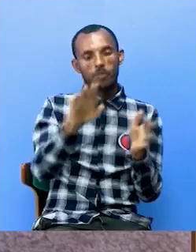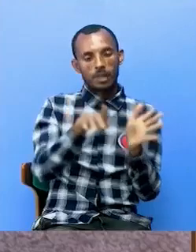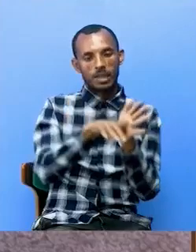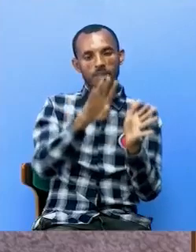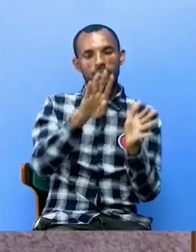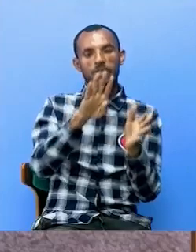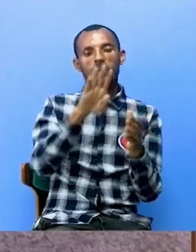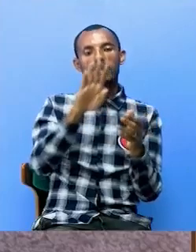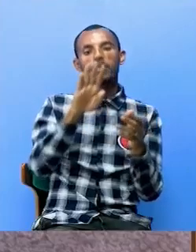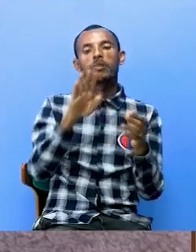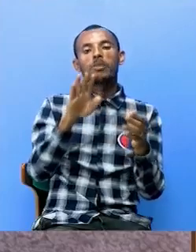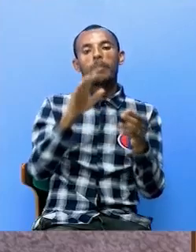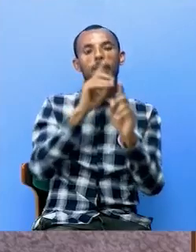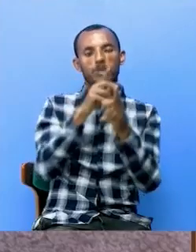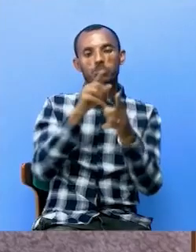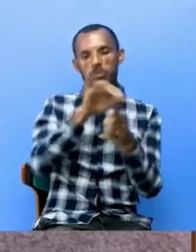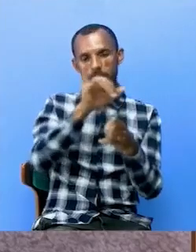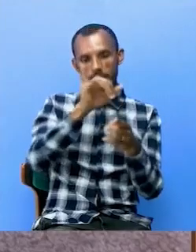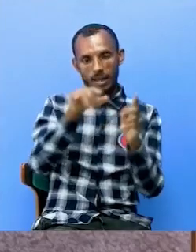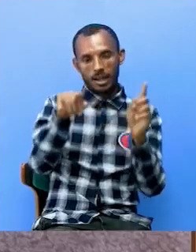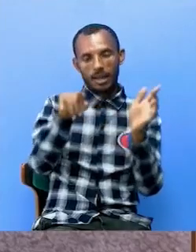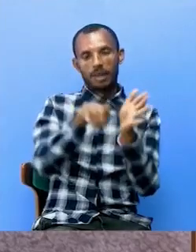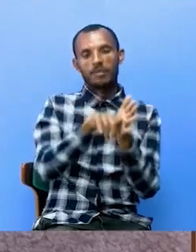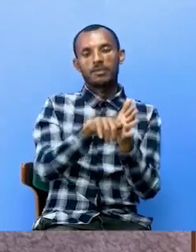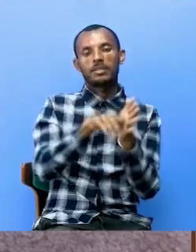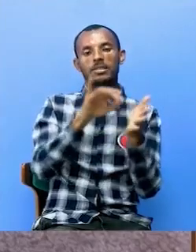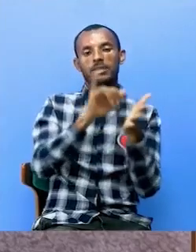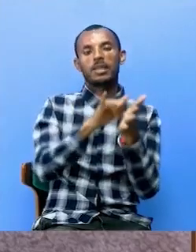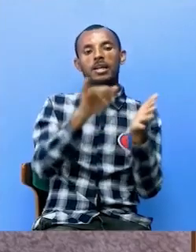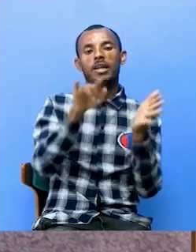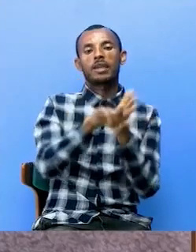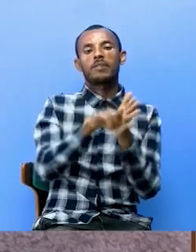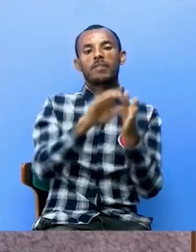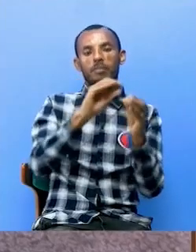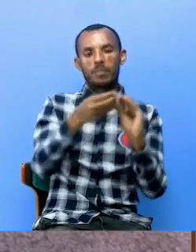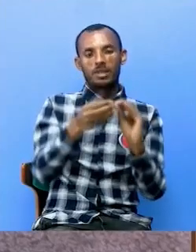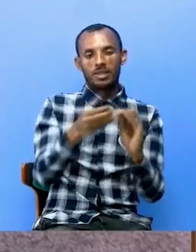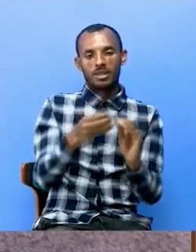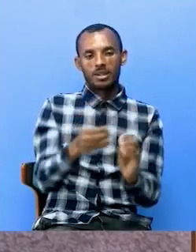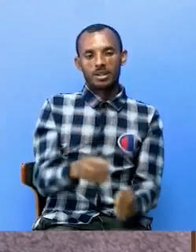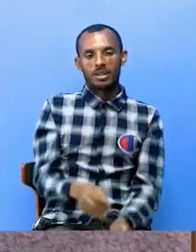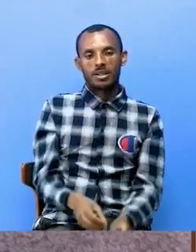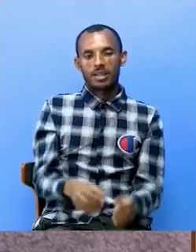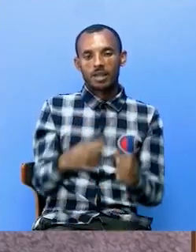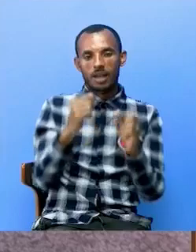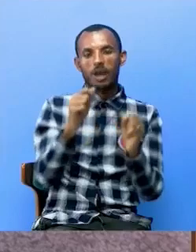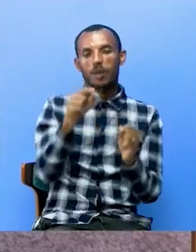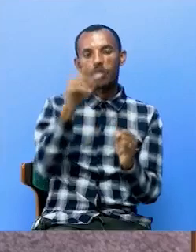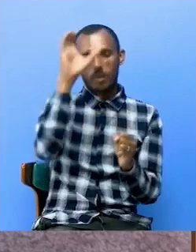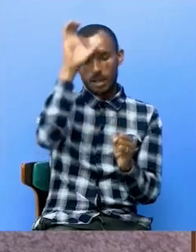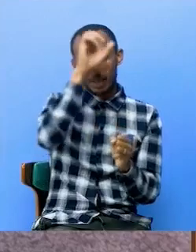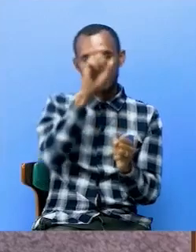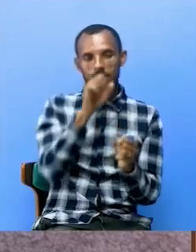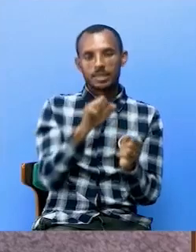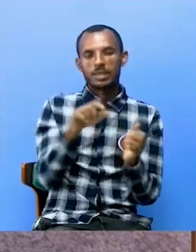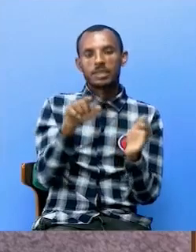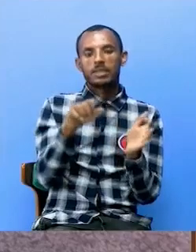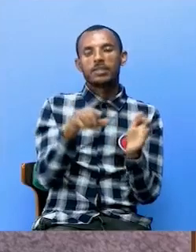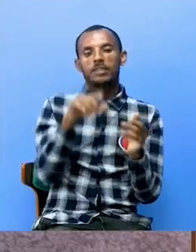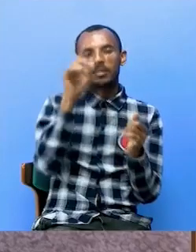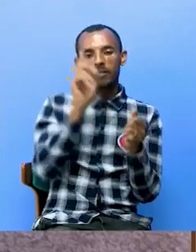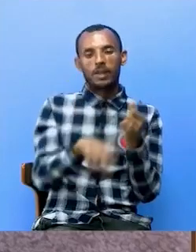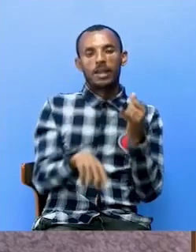the result is negative. But what is that negative number? Can you guess the